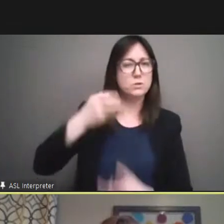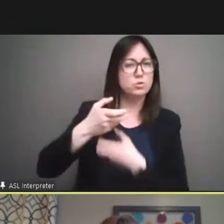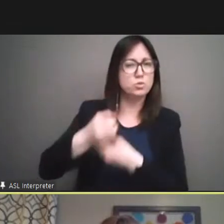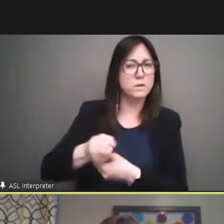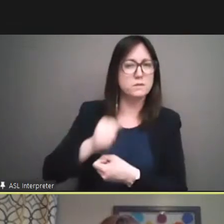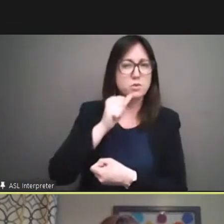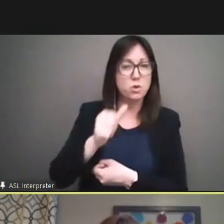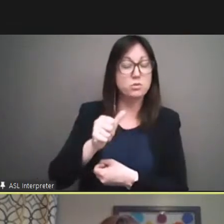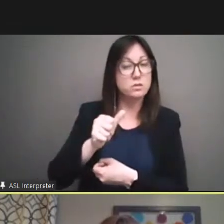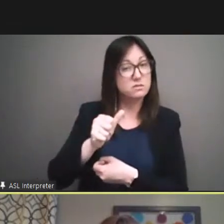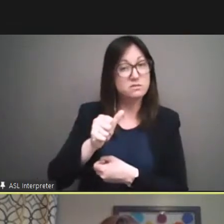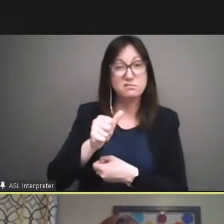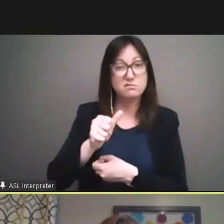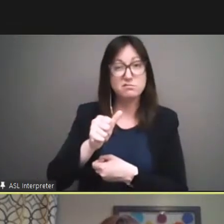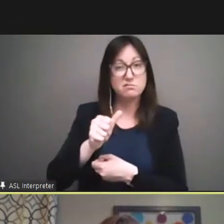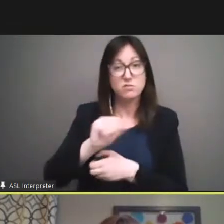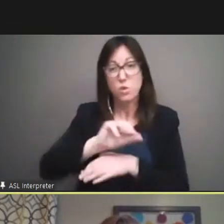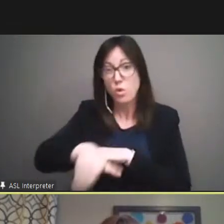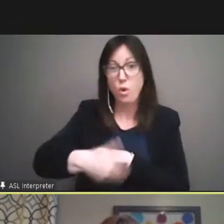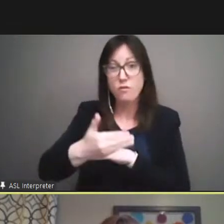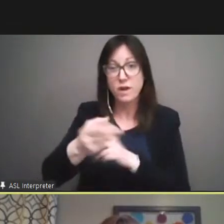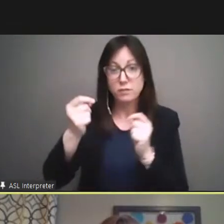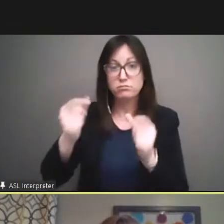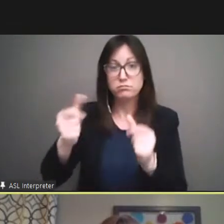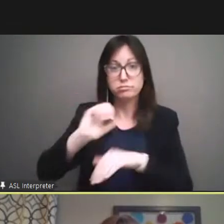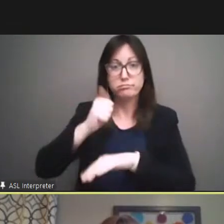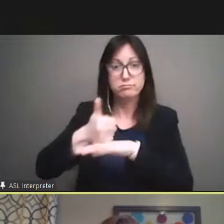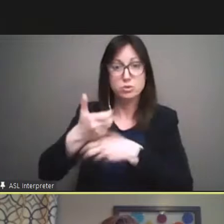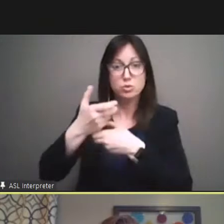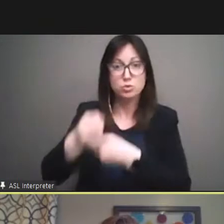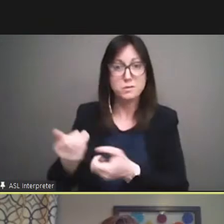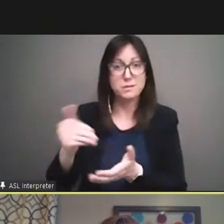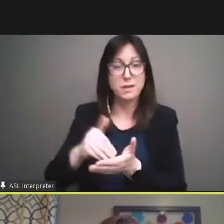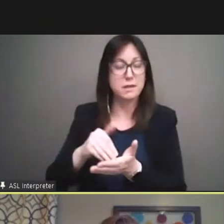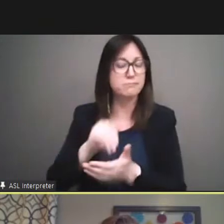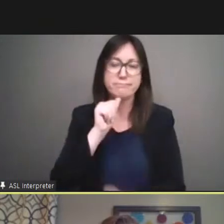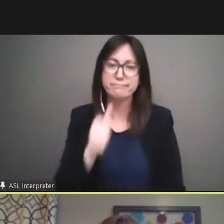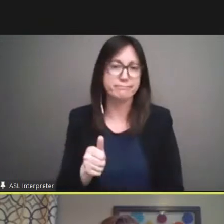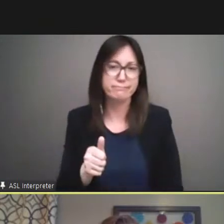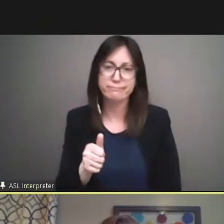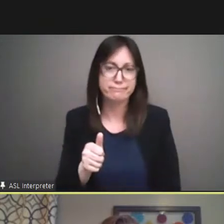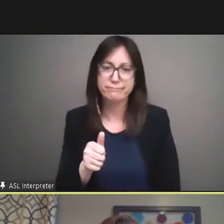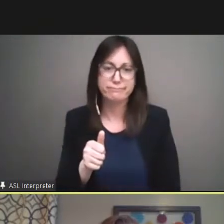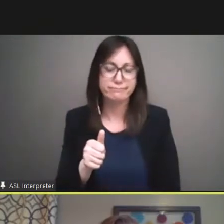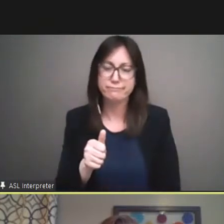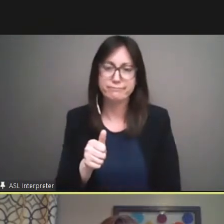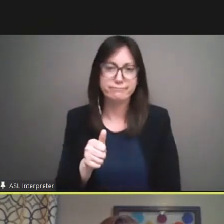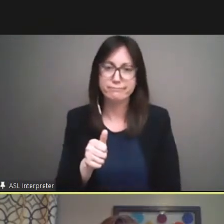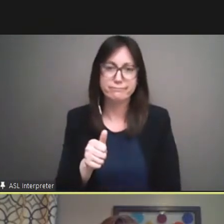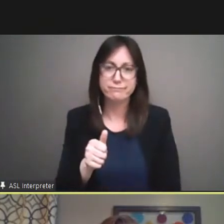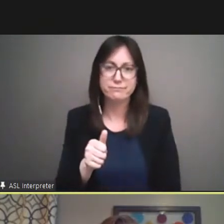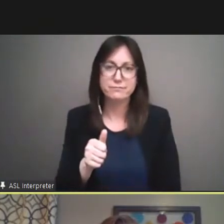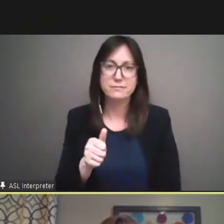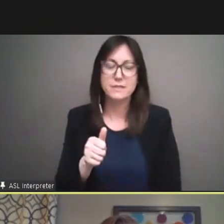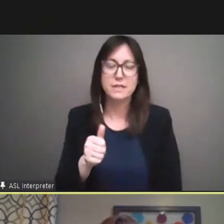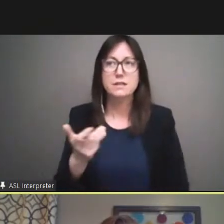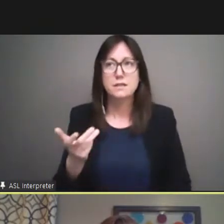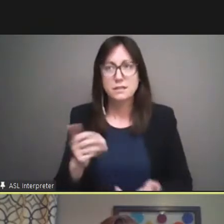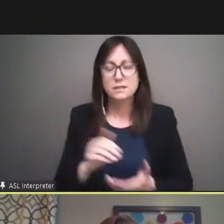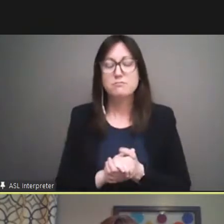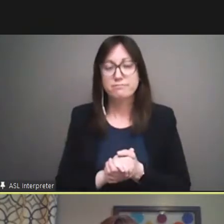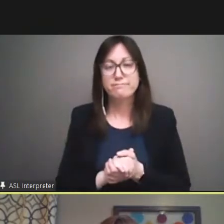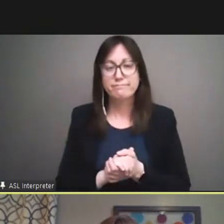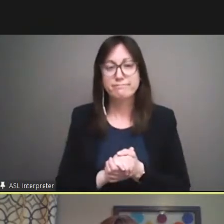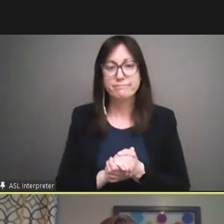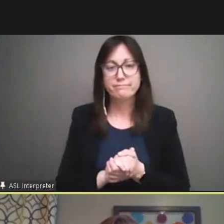I feel like it will take a while to kind of be able to trust that the people who are telling you things are telling you the